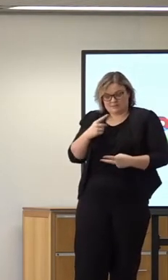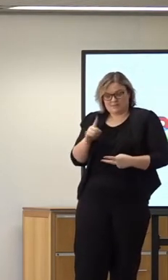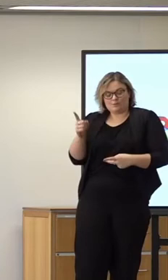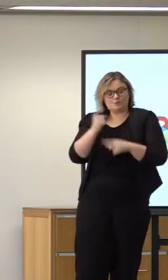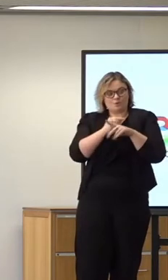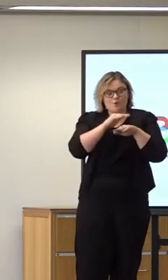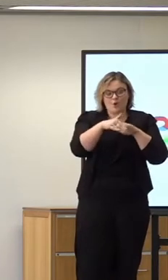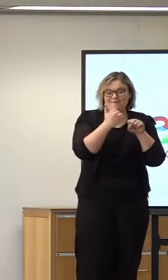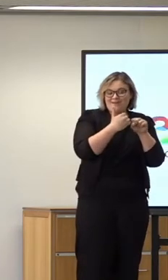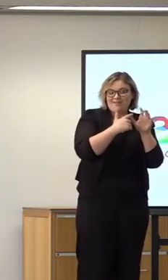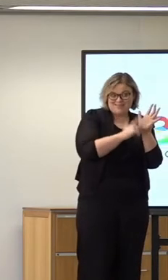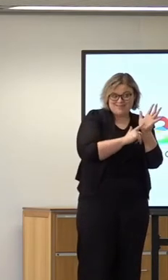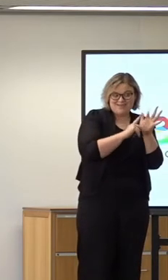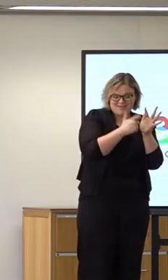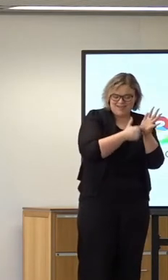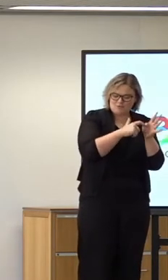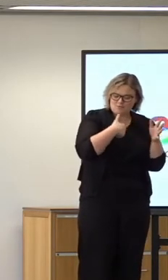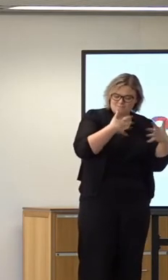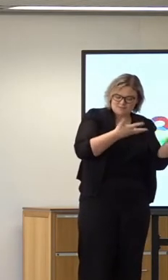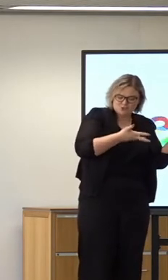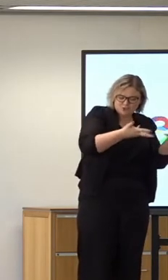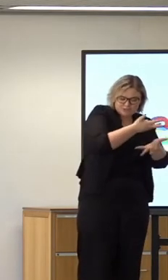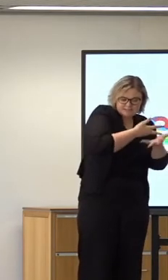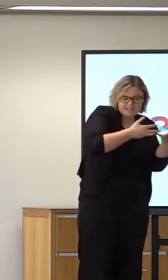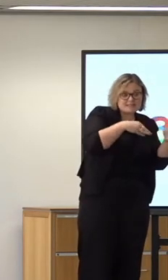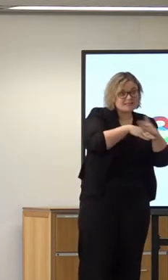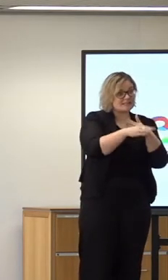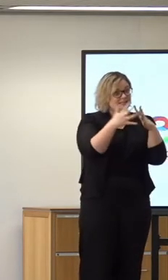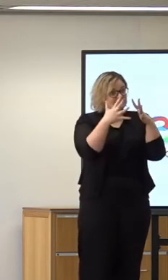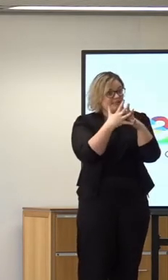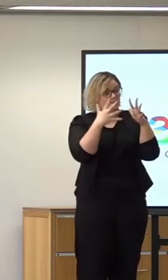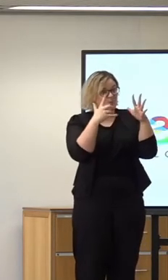gallery as well, is broadly within Western Australia,